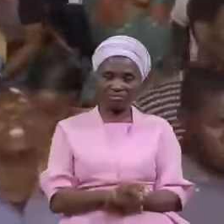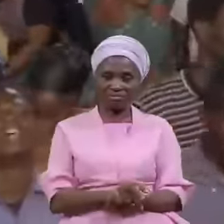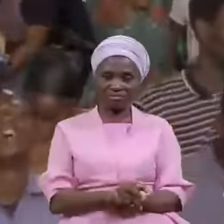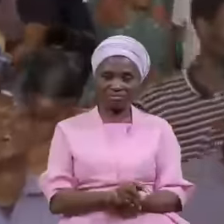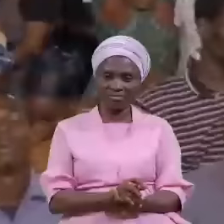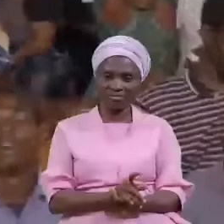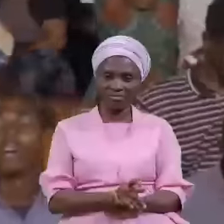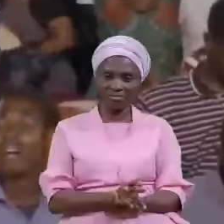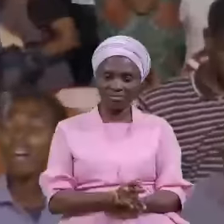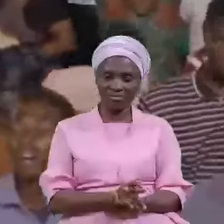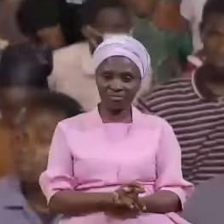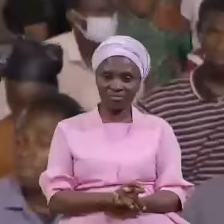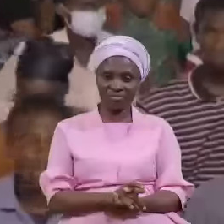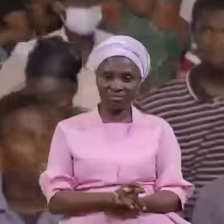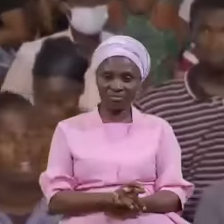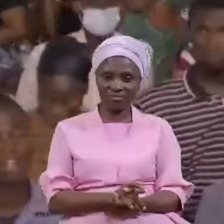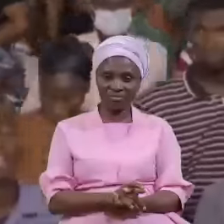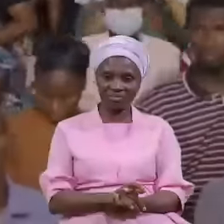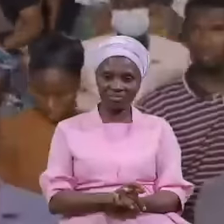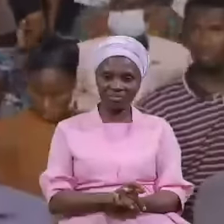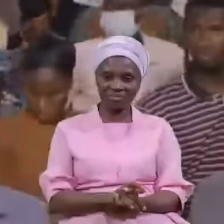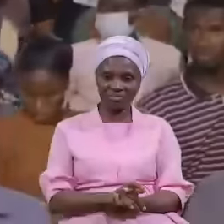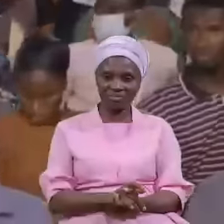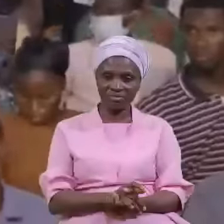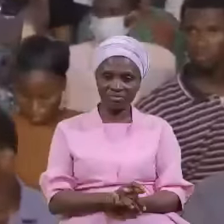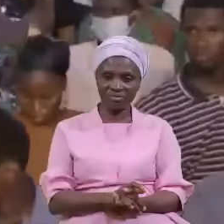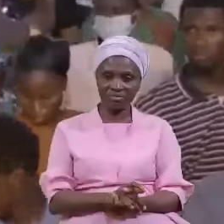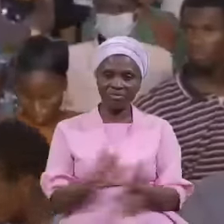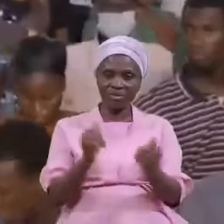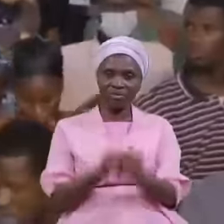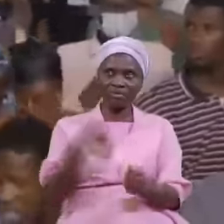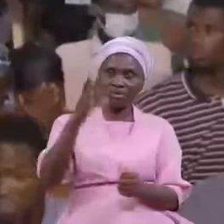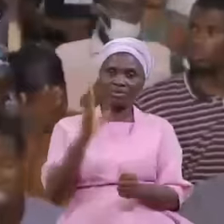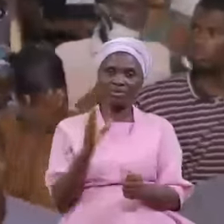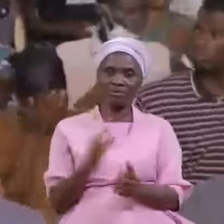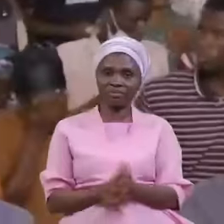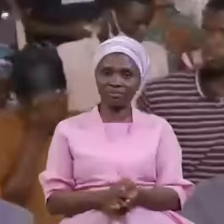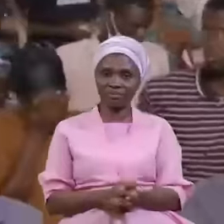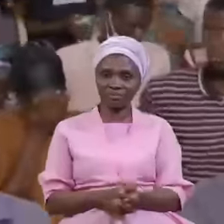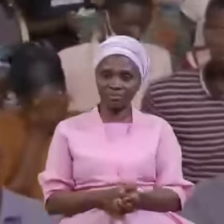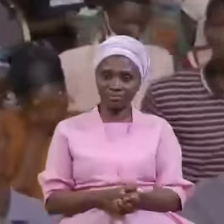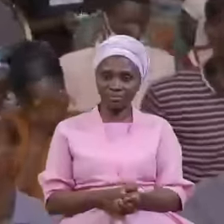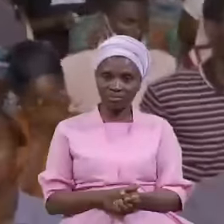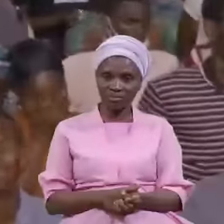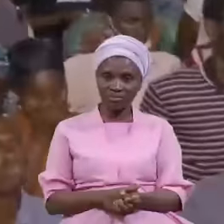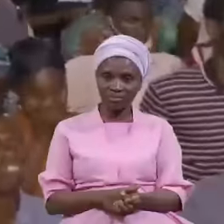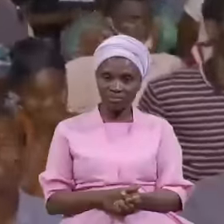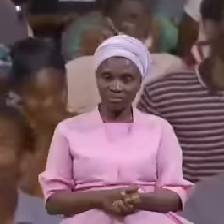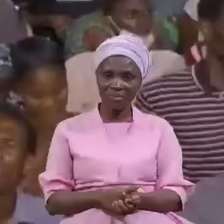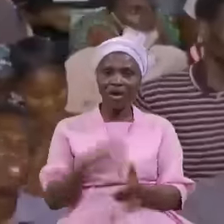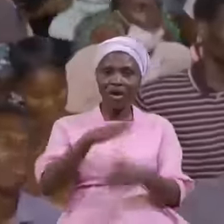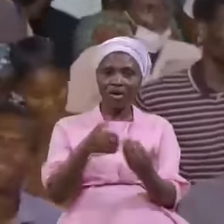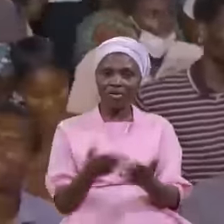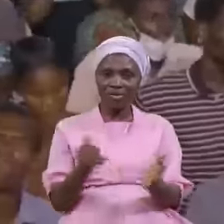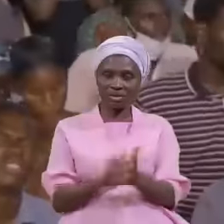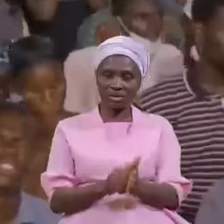He's brought all things that pertain to life and godliness, and he's come